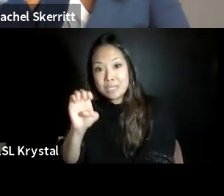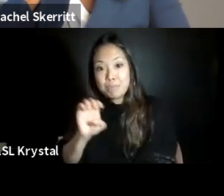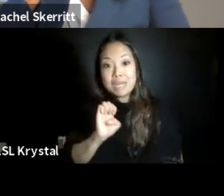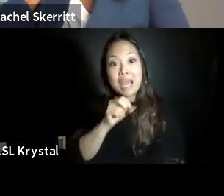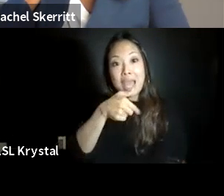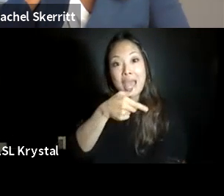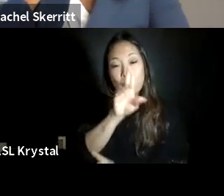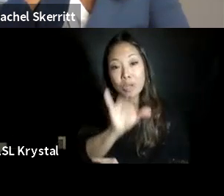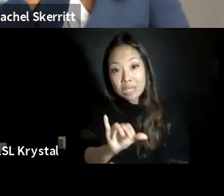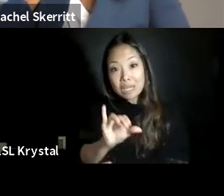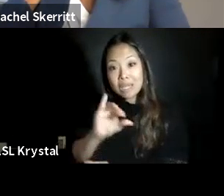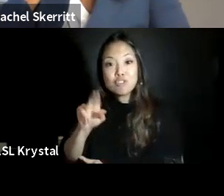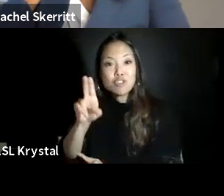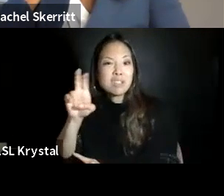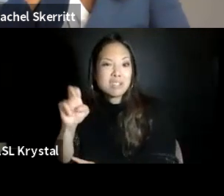me means